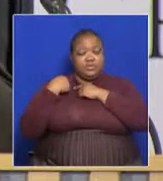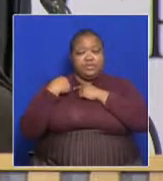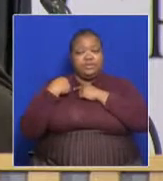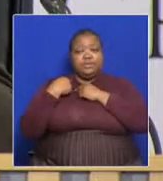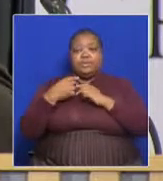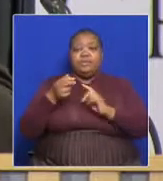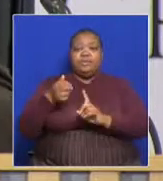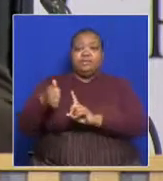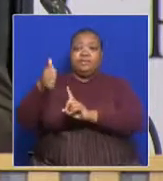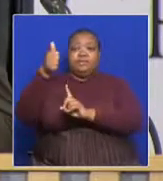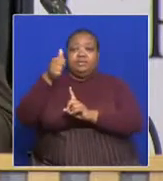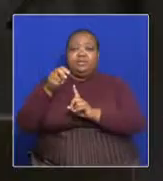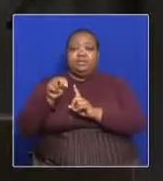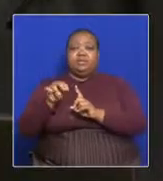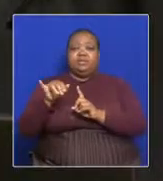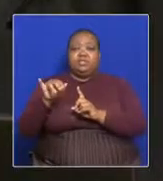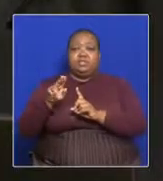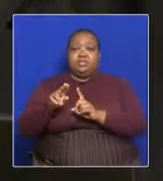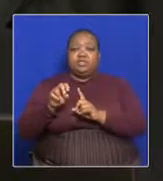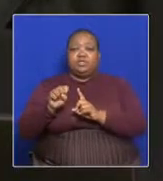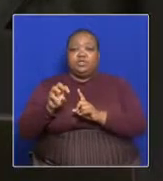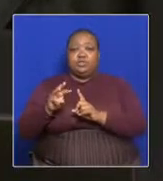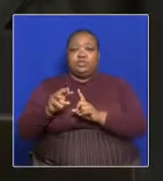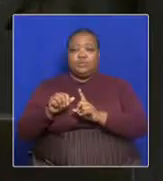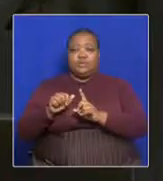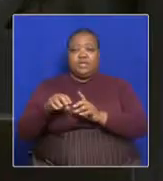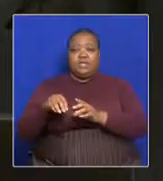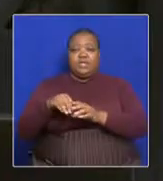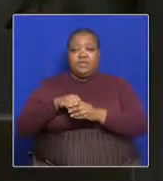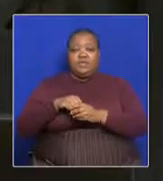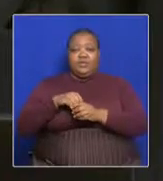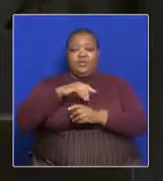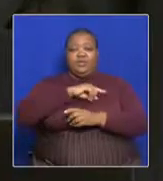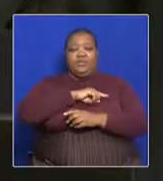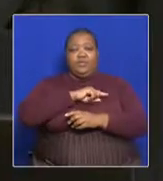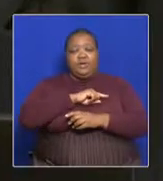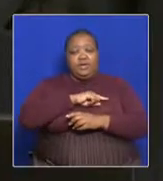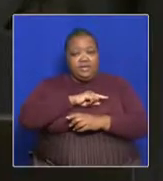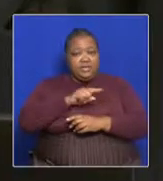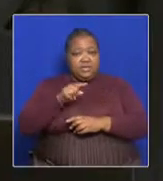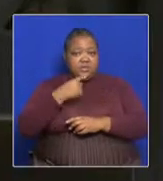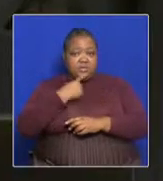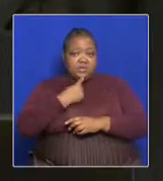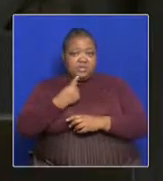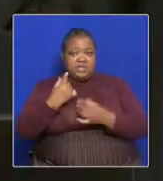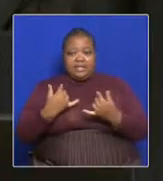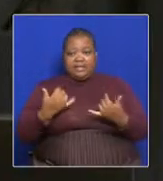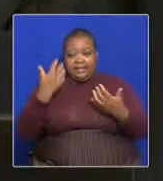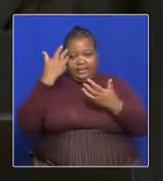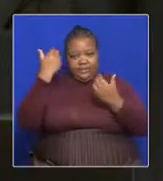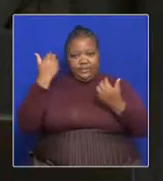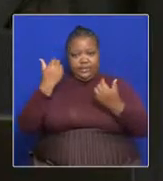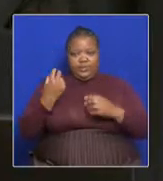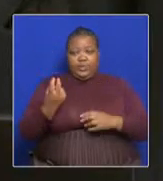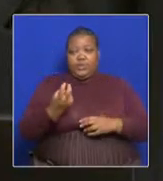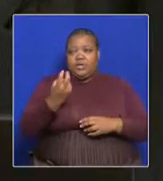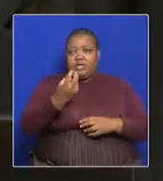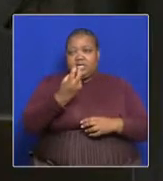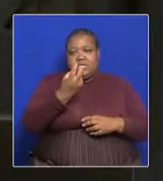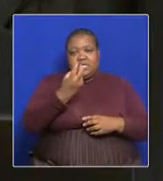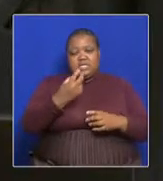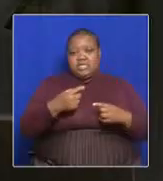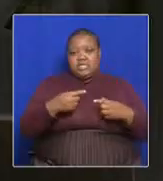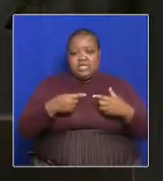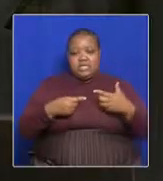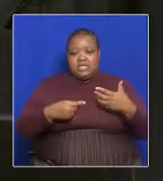gets involved because you say, I now don't know what to do. You've searched. You tell him, I've run out of